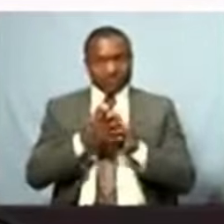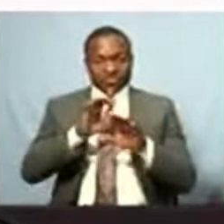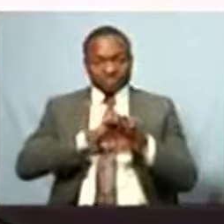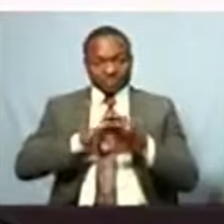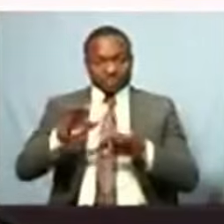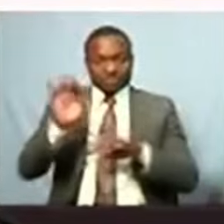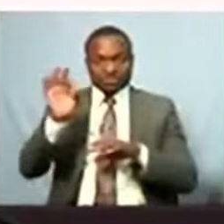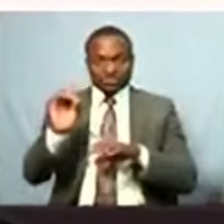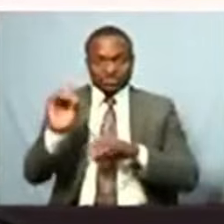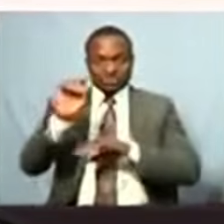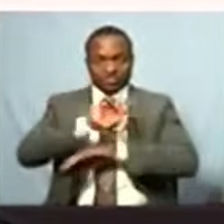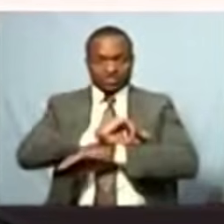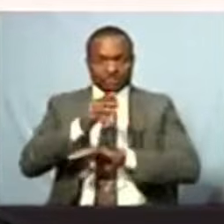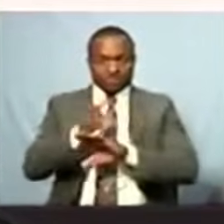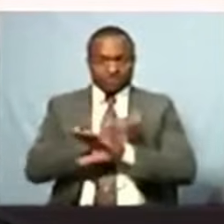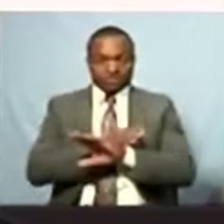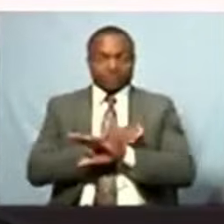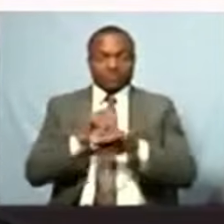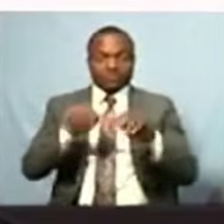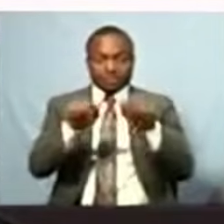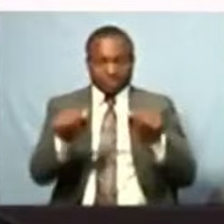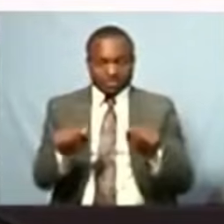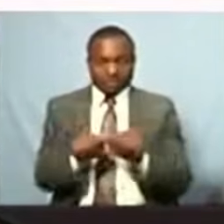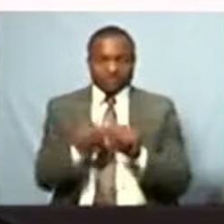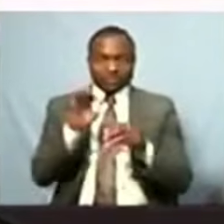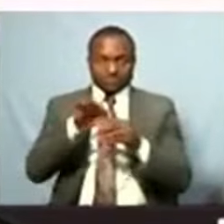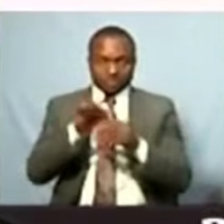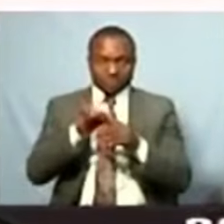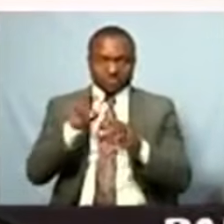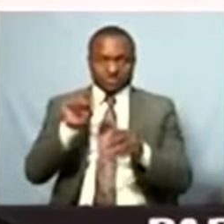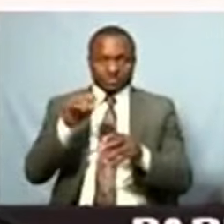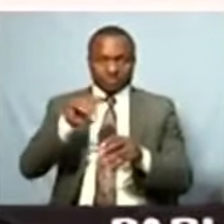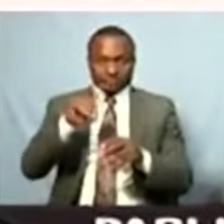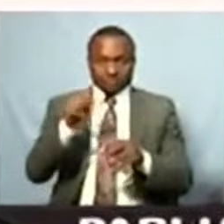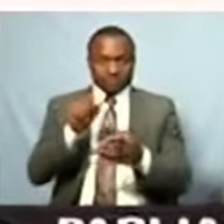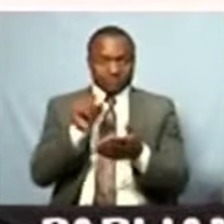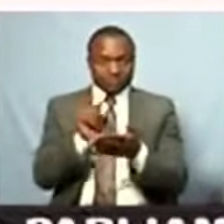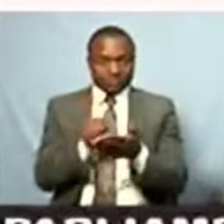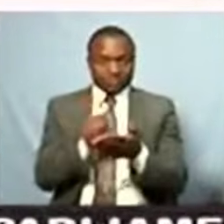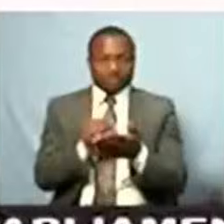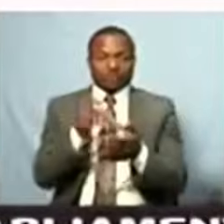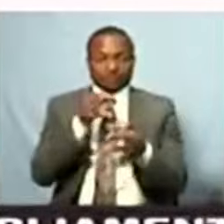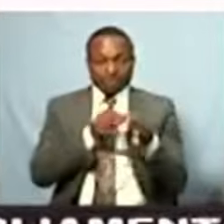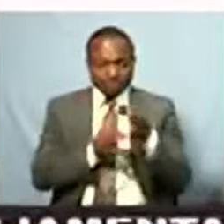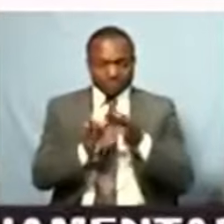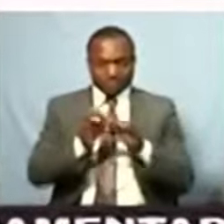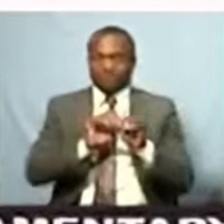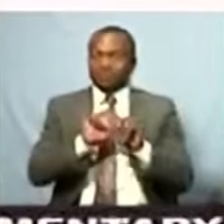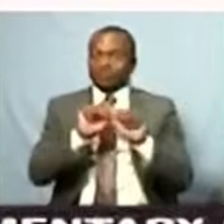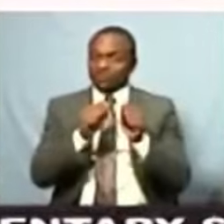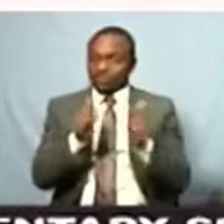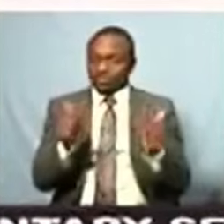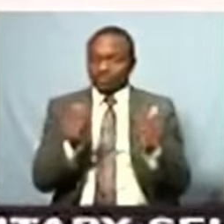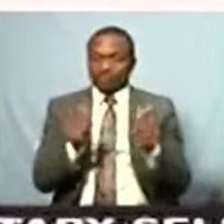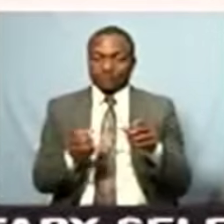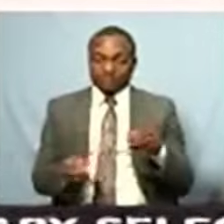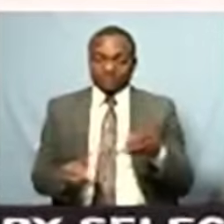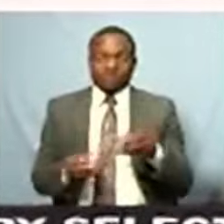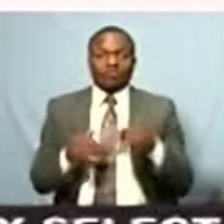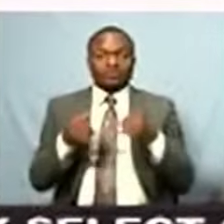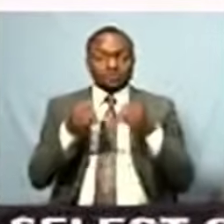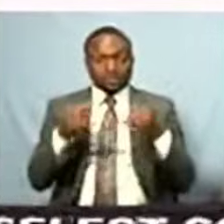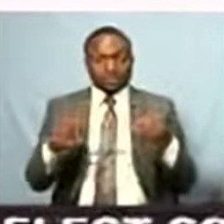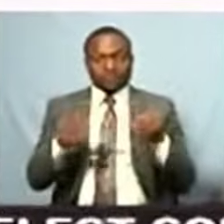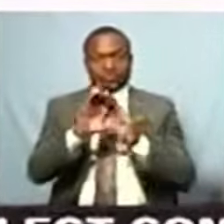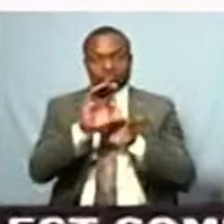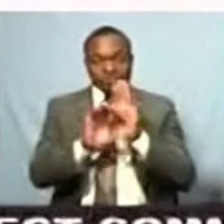90 days before a general election. NIPA is of a view that this provision is justified in that it is in line with the current